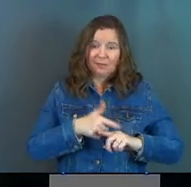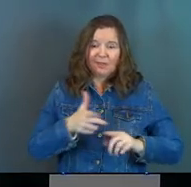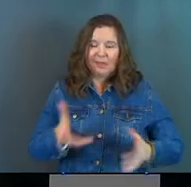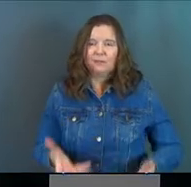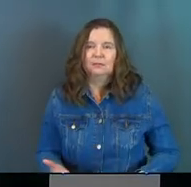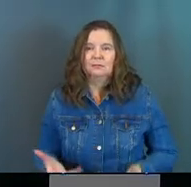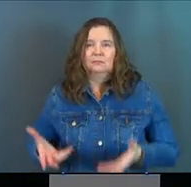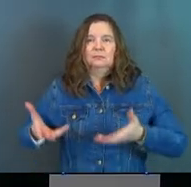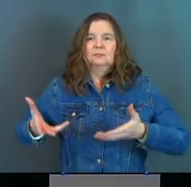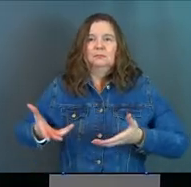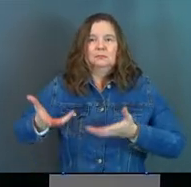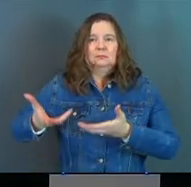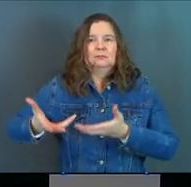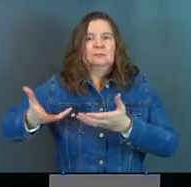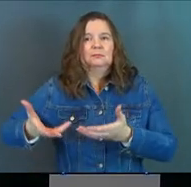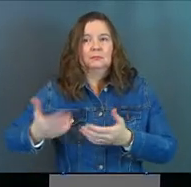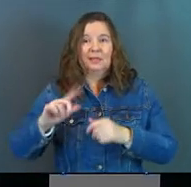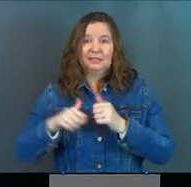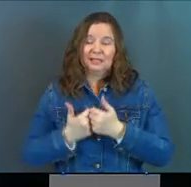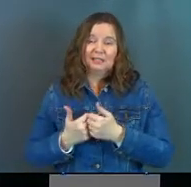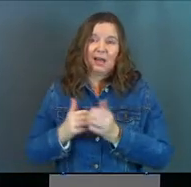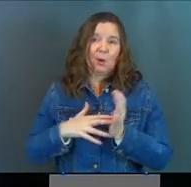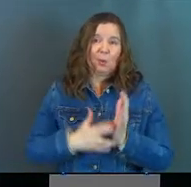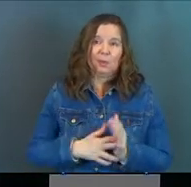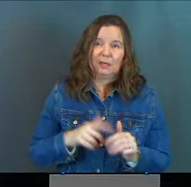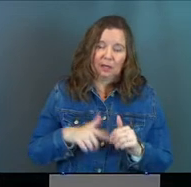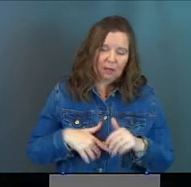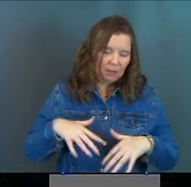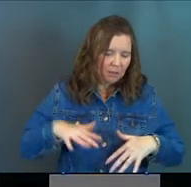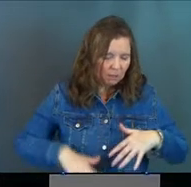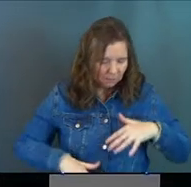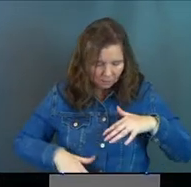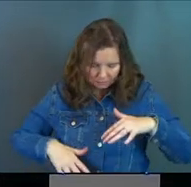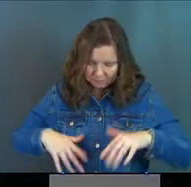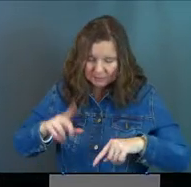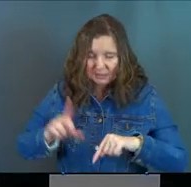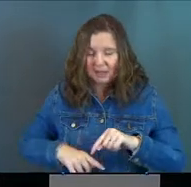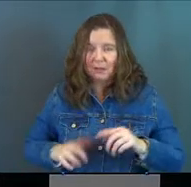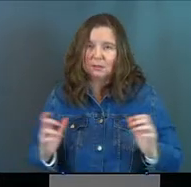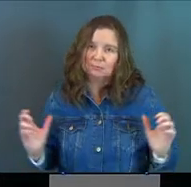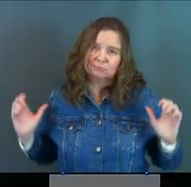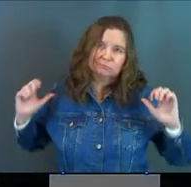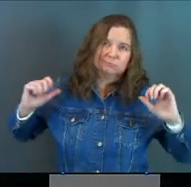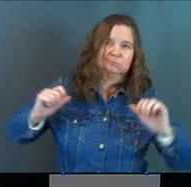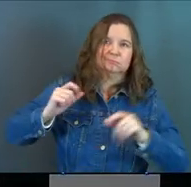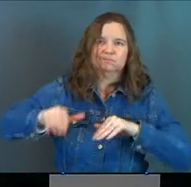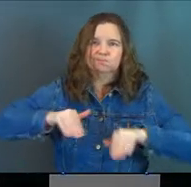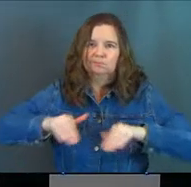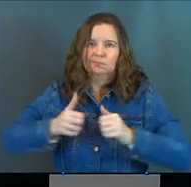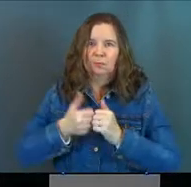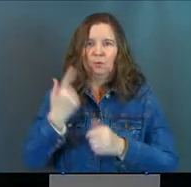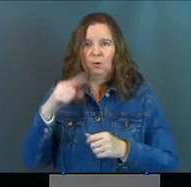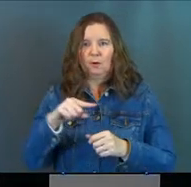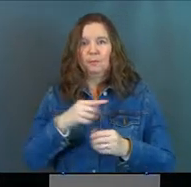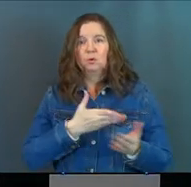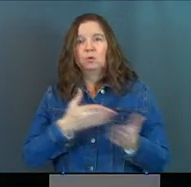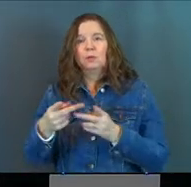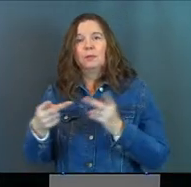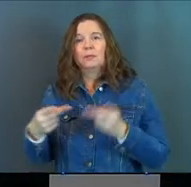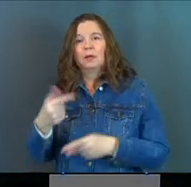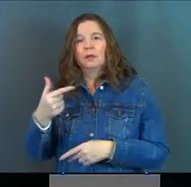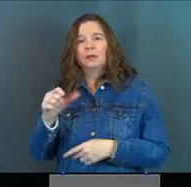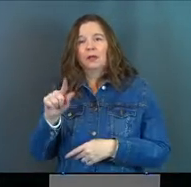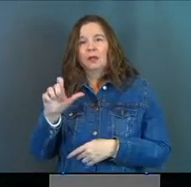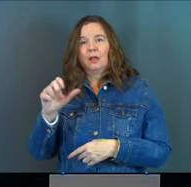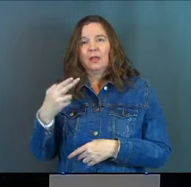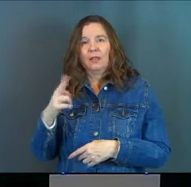him. This is how weakened he's become. He can't put one foot in front of the other. To a place called Golgotha, which means the place of the skull.